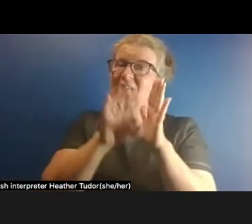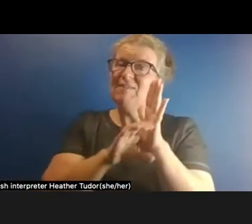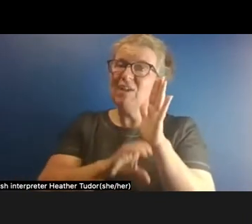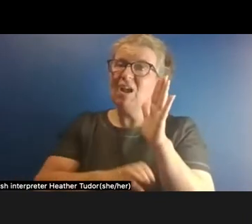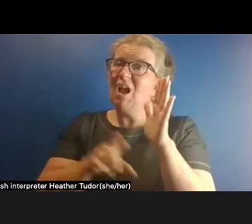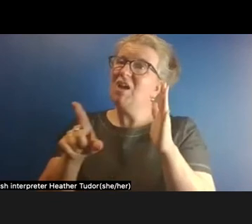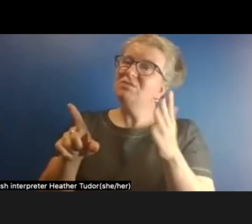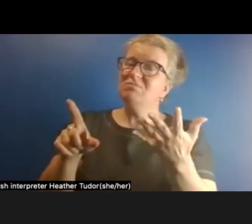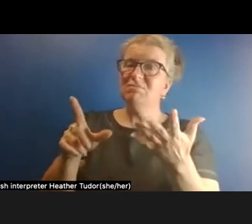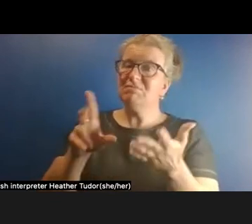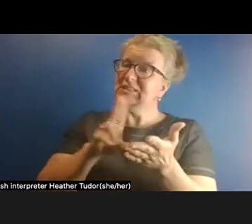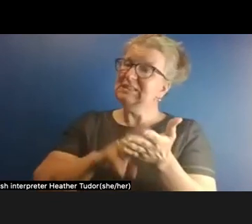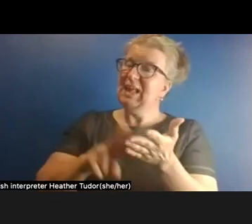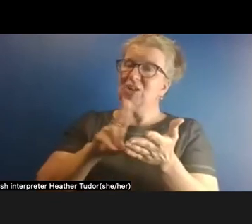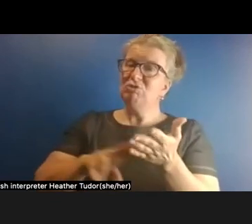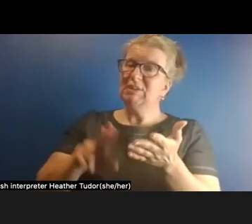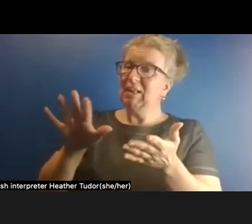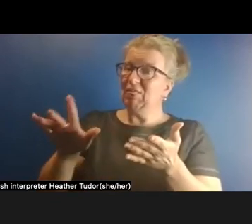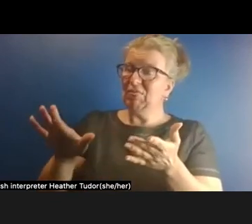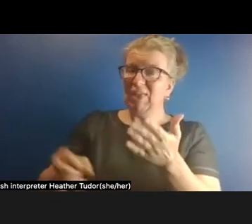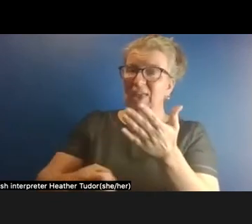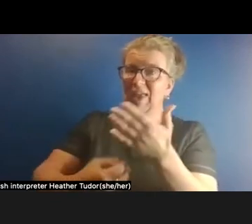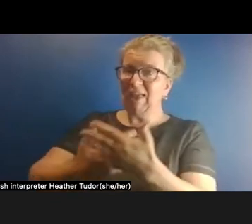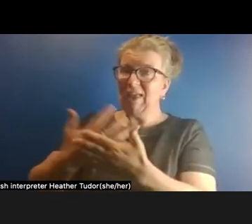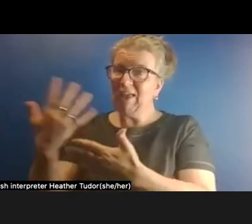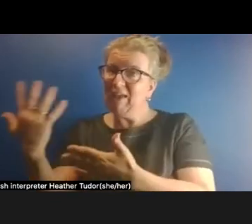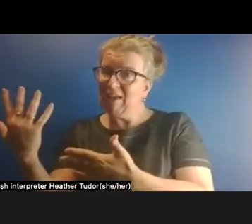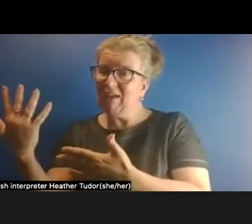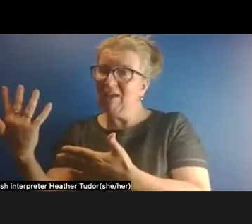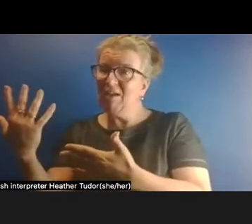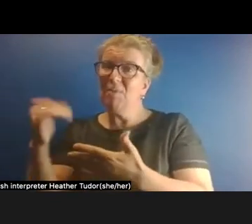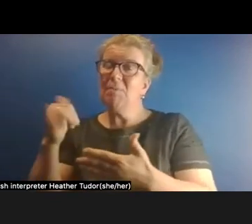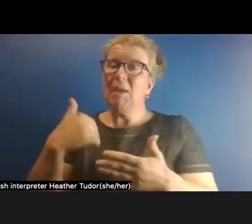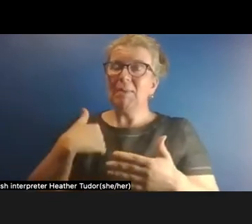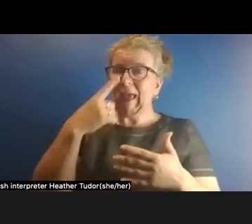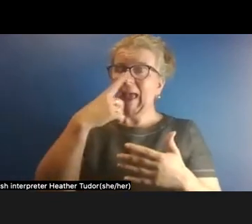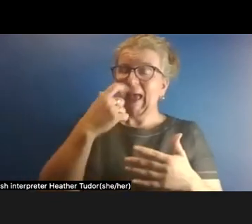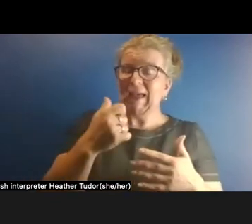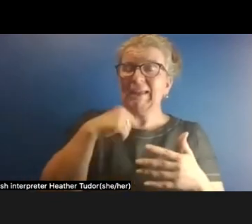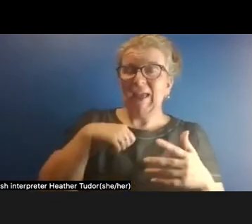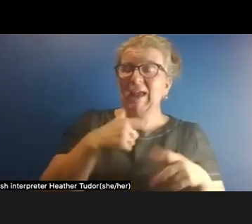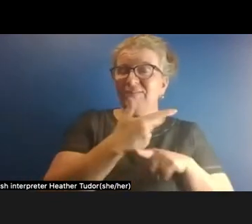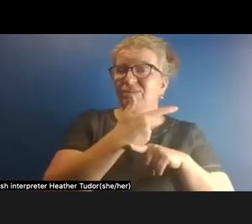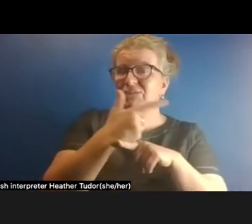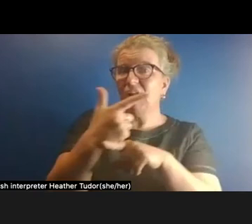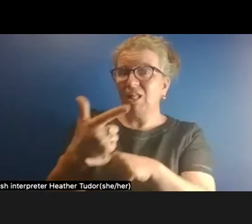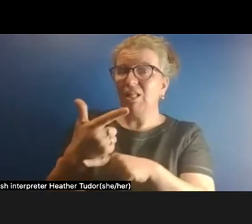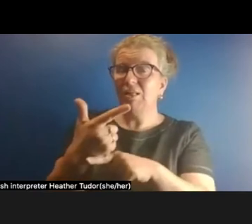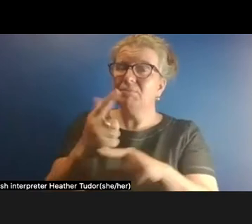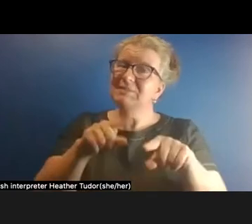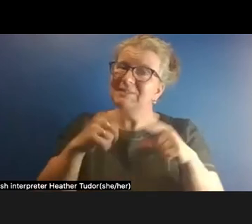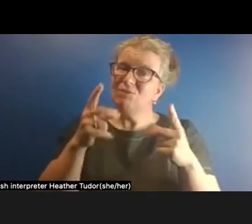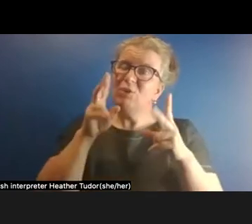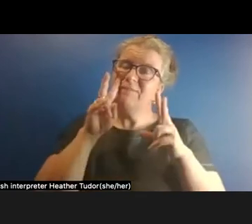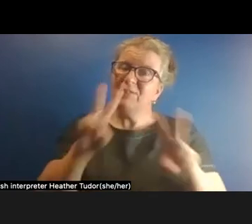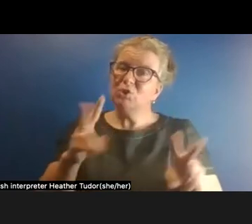art practice, can I have another practice, which is my filmmaking practice? And it felt with that medium,